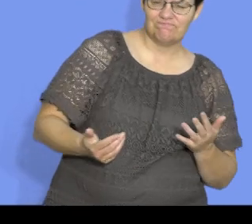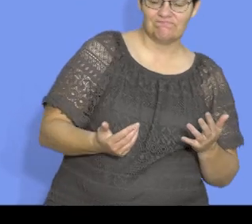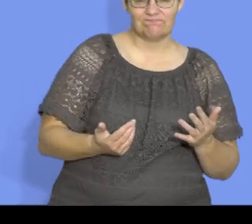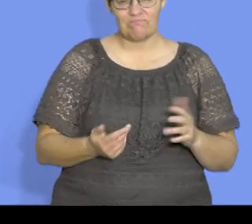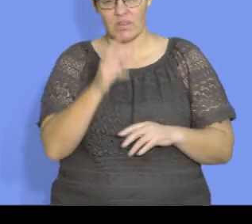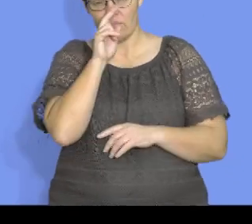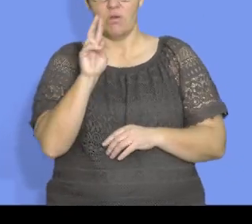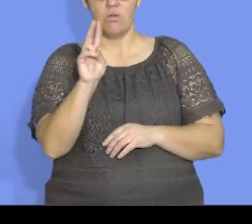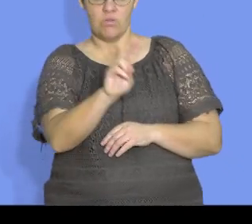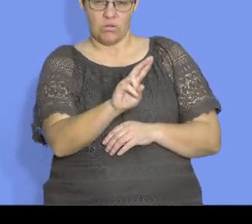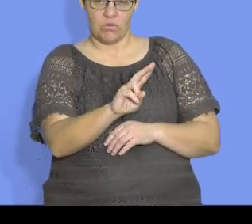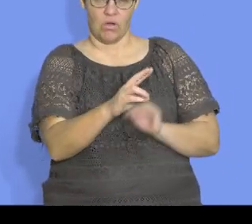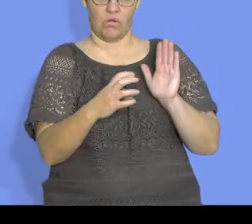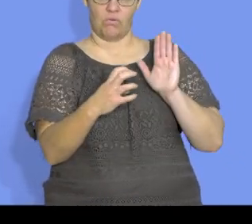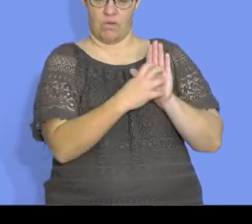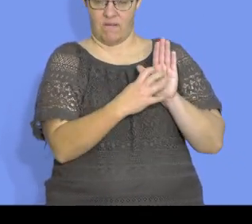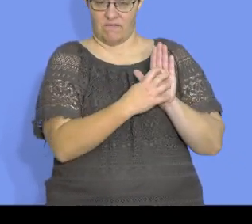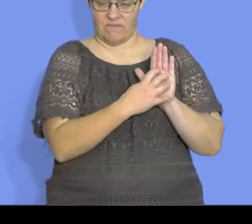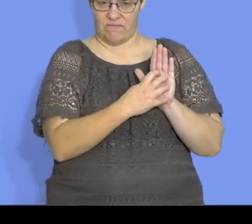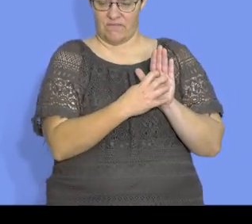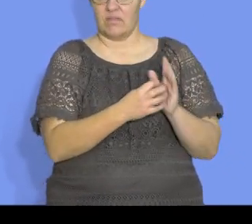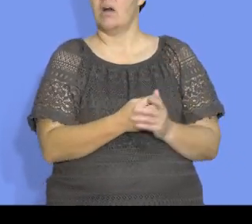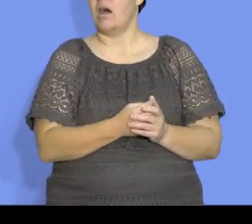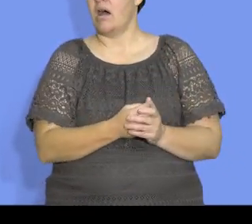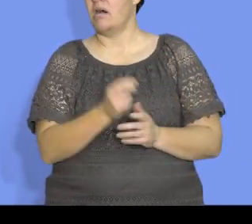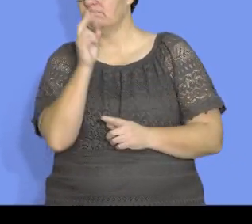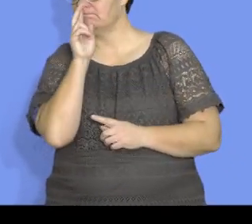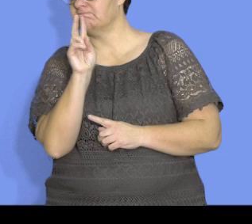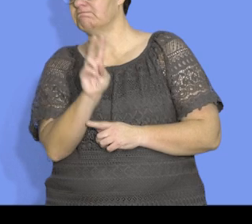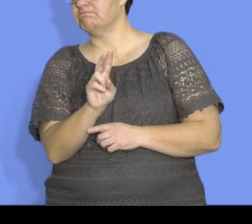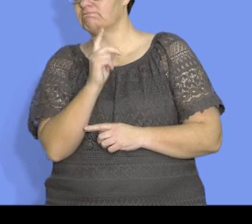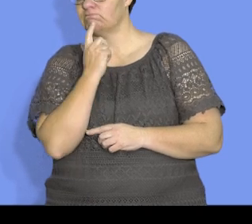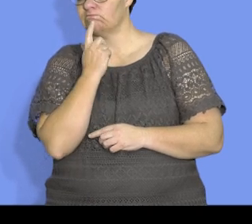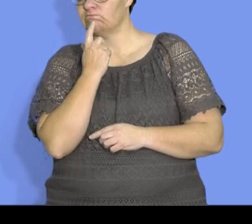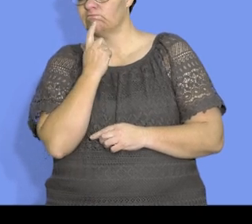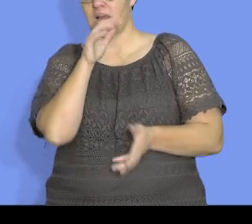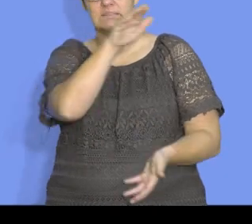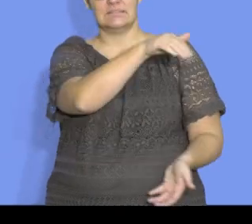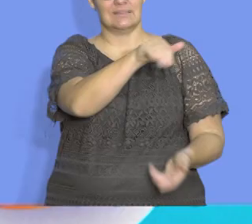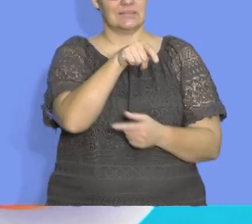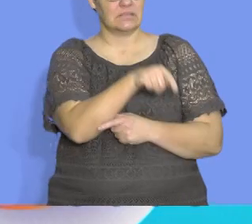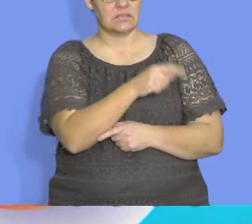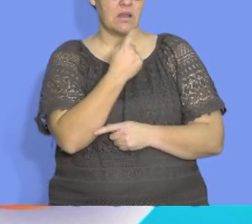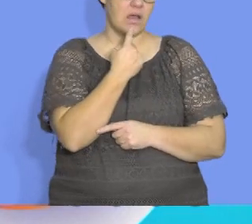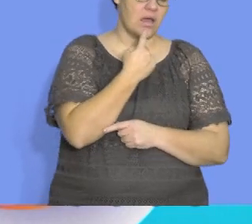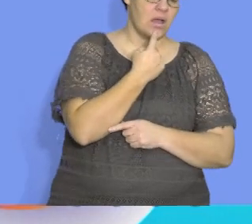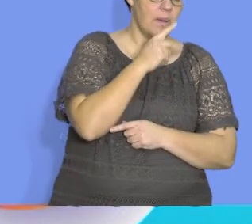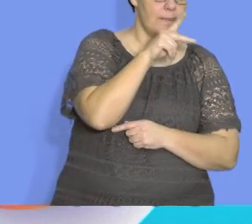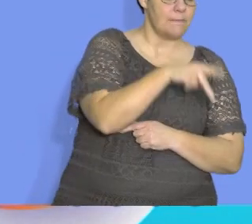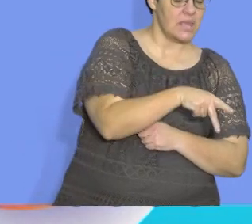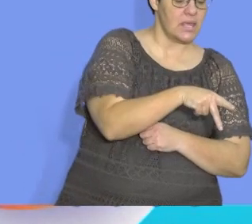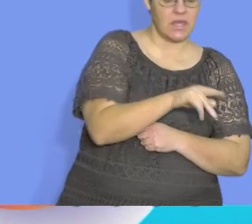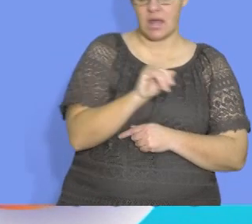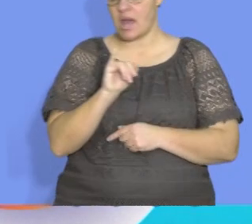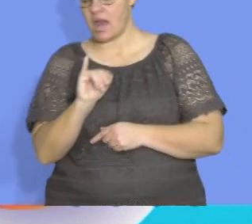were to look at the graph from the data, we might be tempted to say, so what's the relationship between P